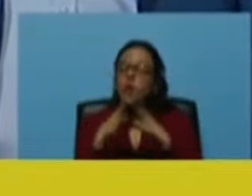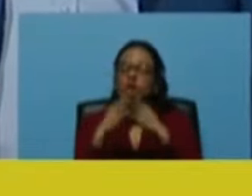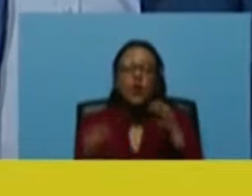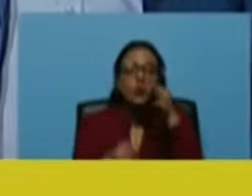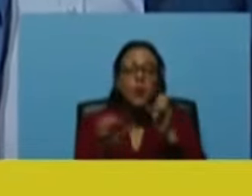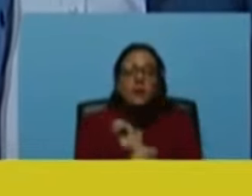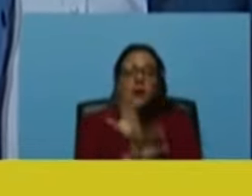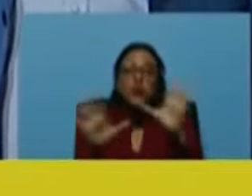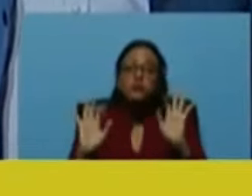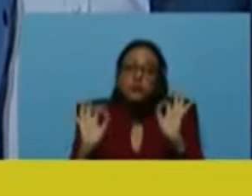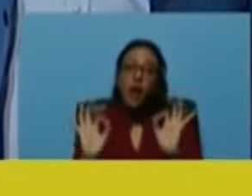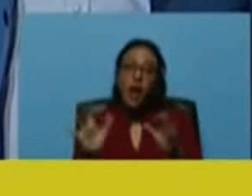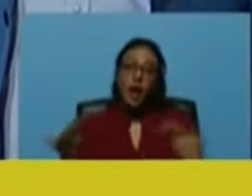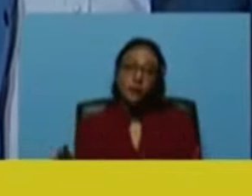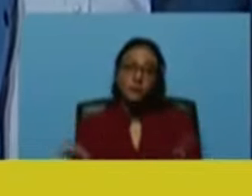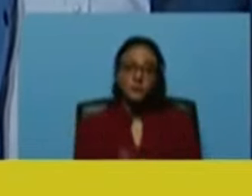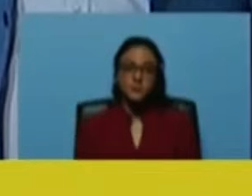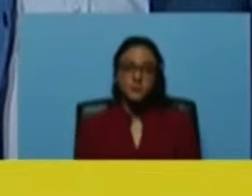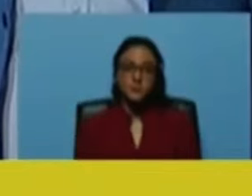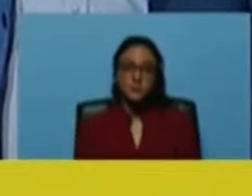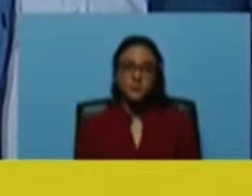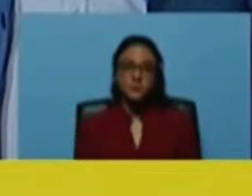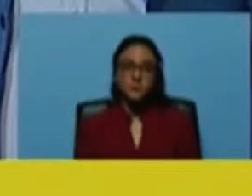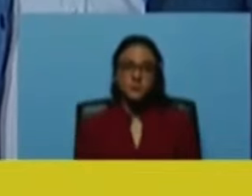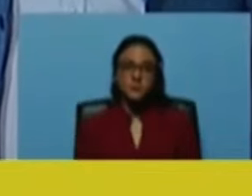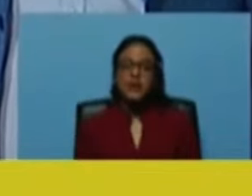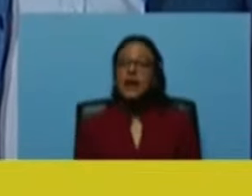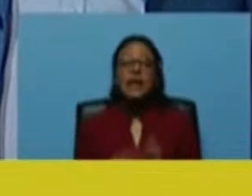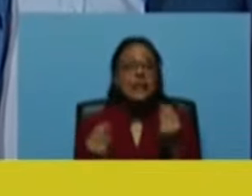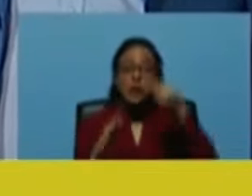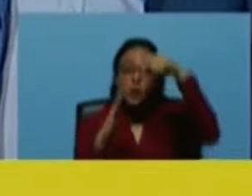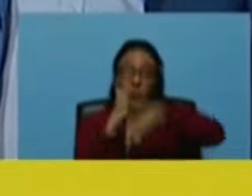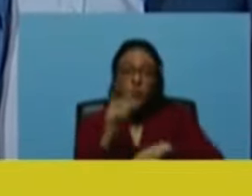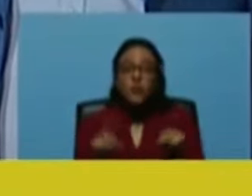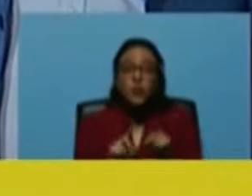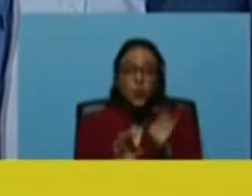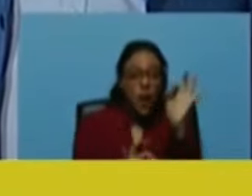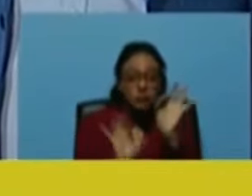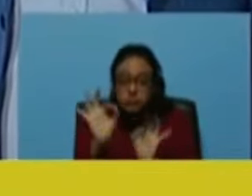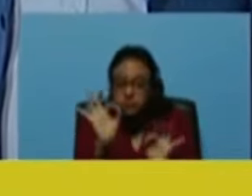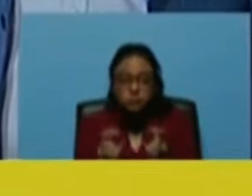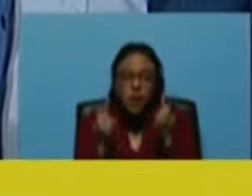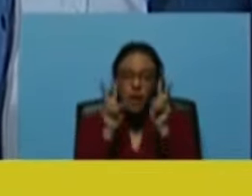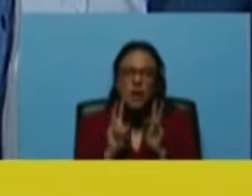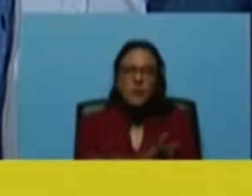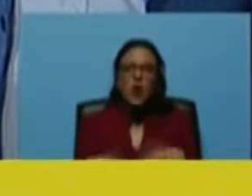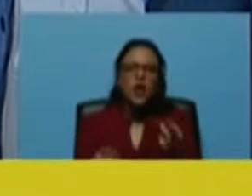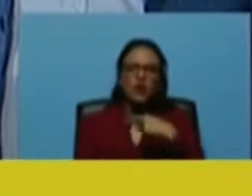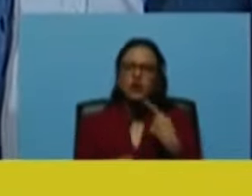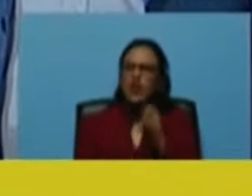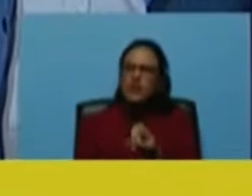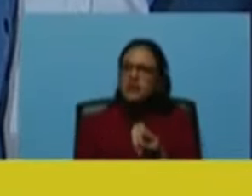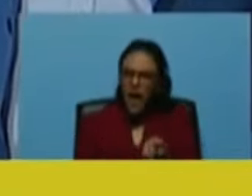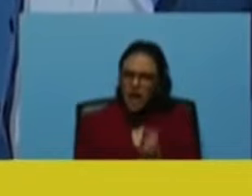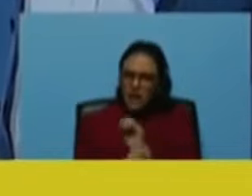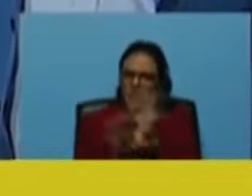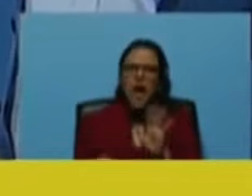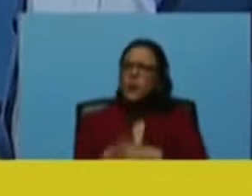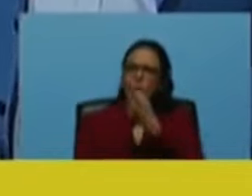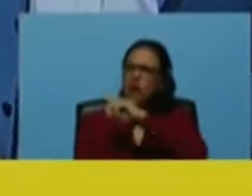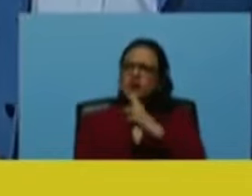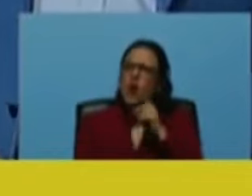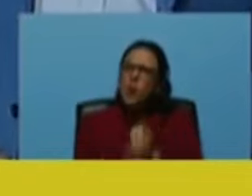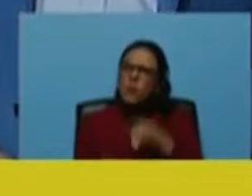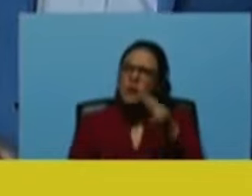processes. Here we have everything in detail, and there so much thorough,